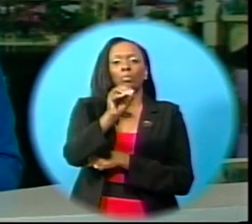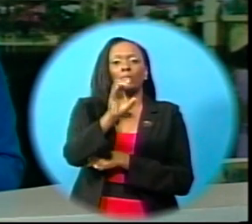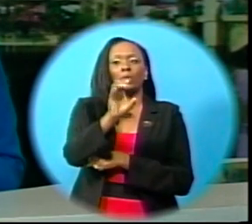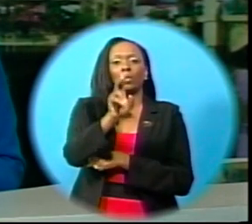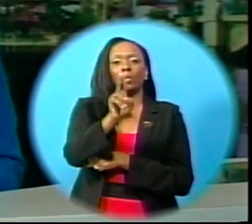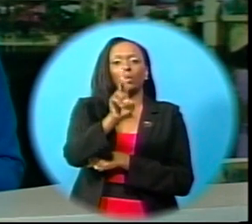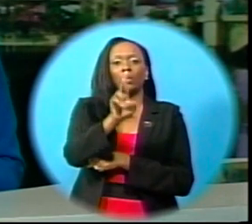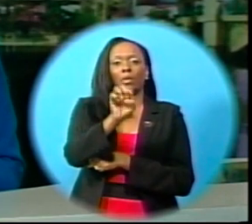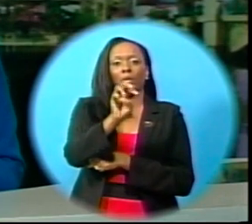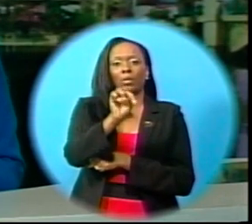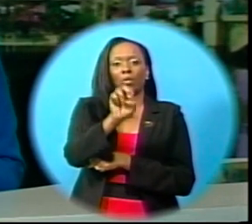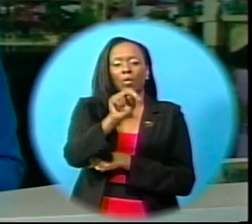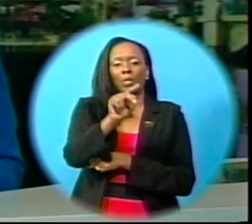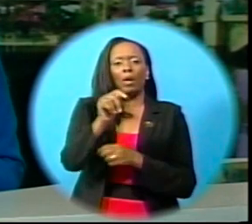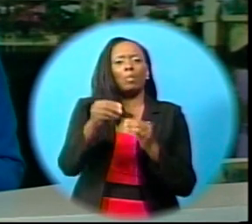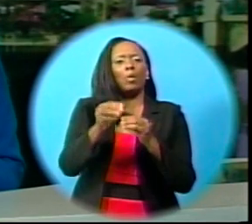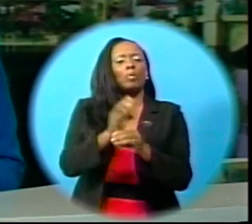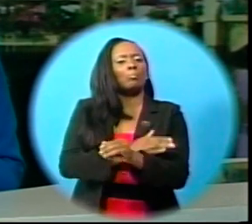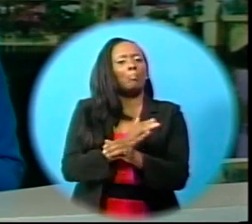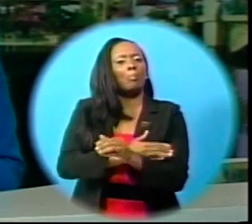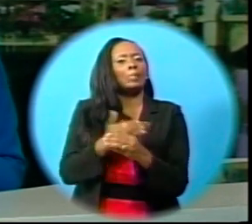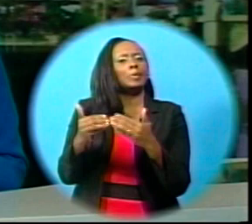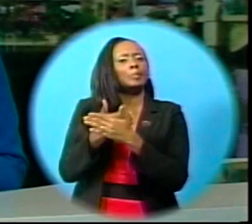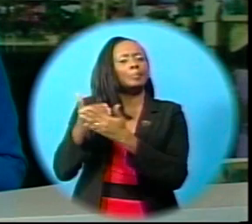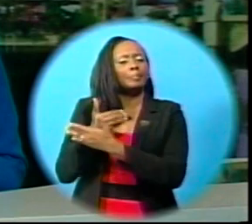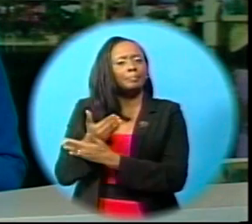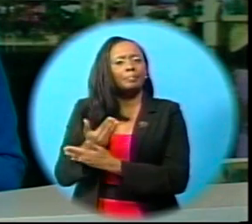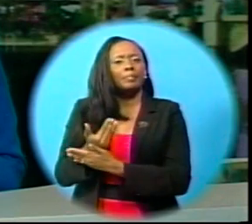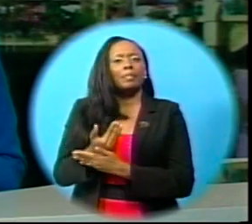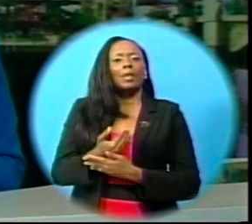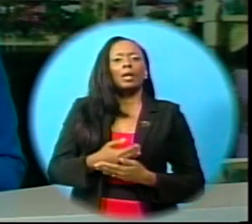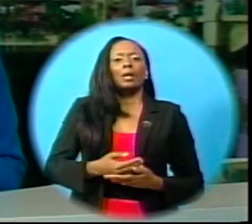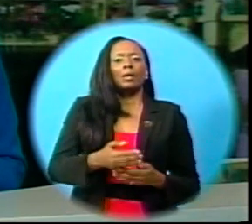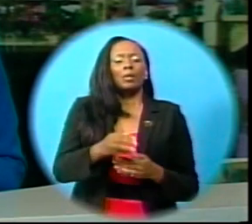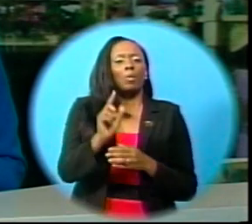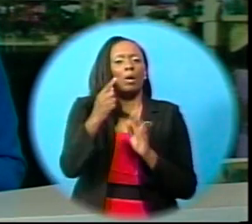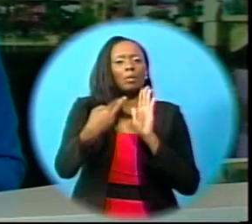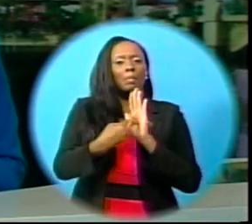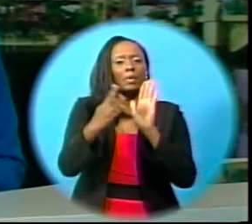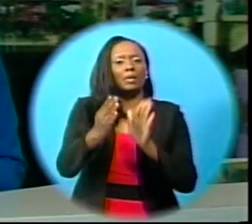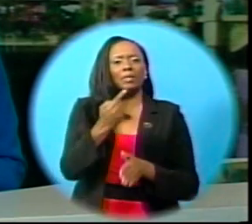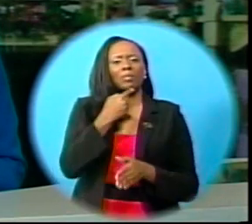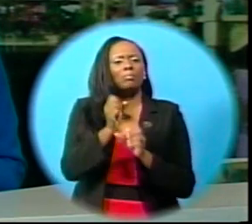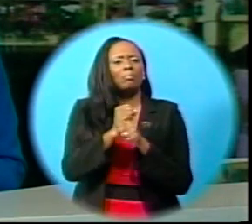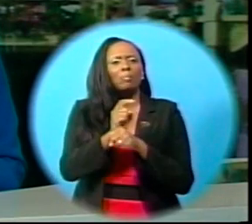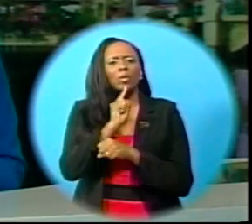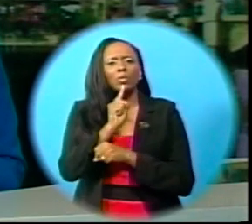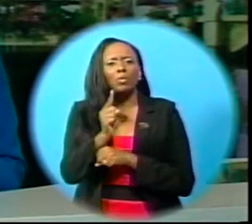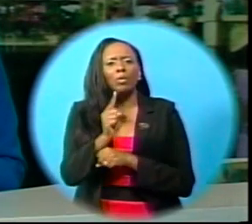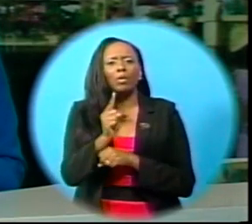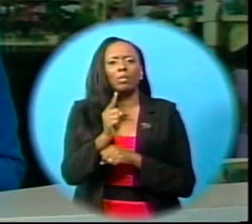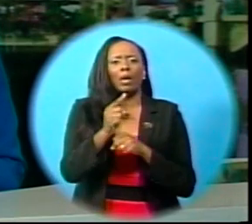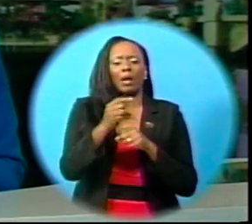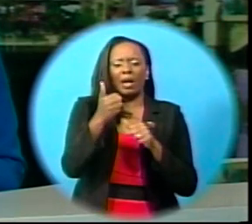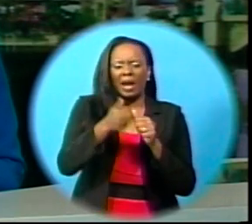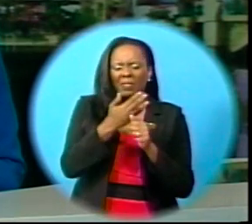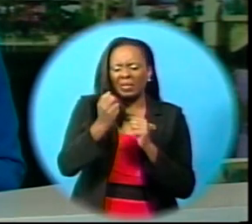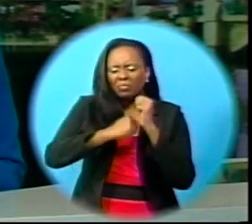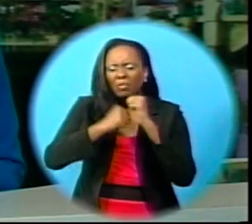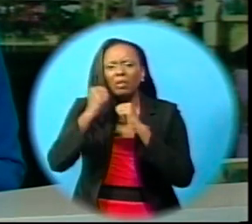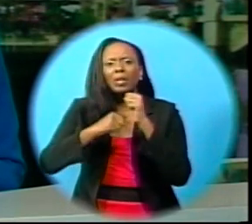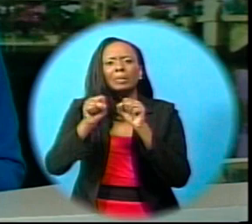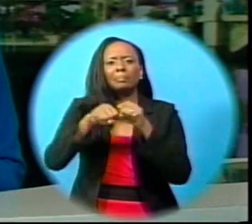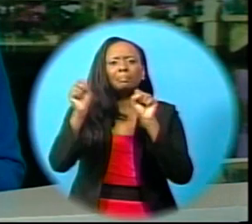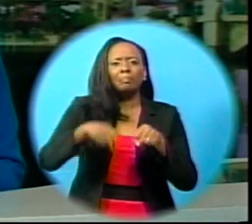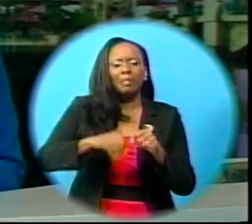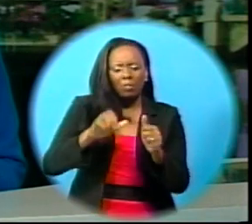the Central Purchasing Department, Janice Worrell. She says efforts are on to ensure the country's systems fall in line with international